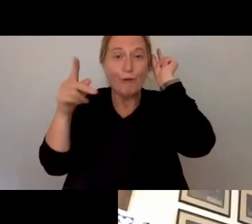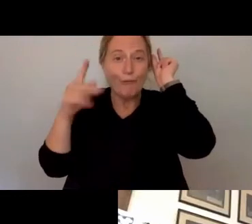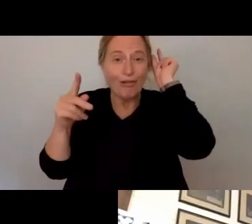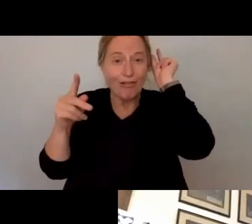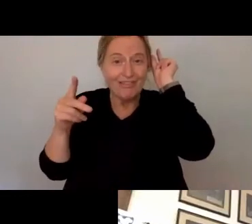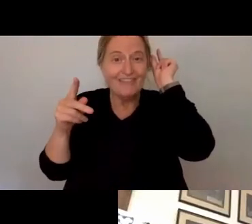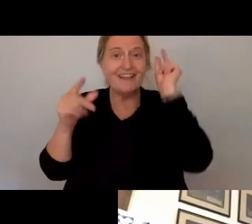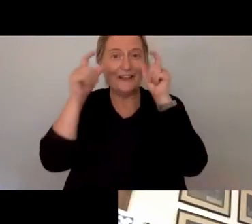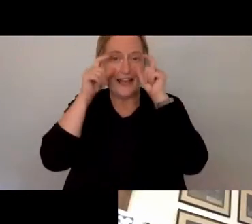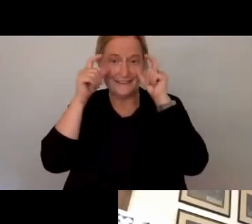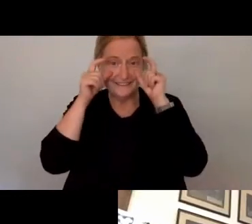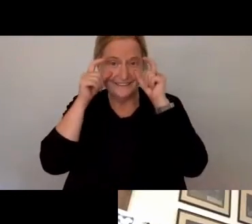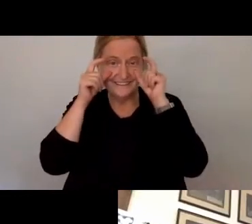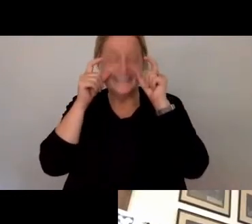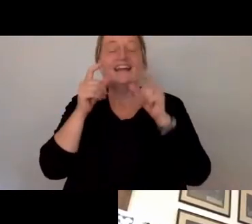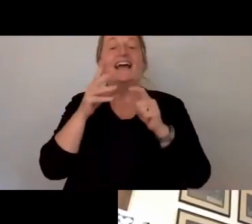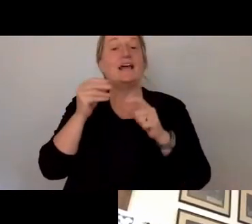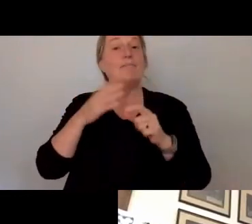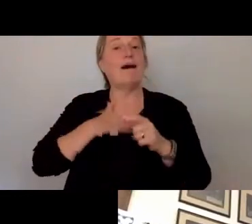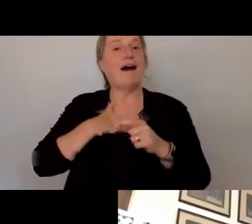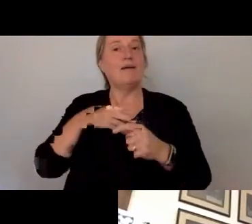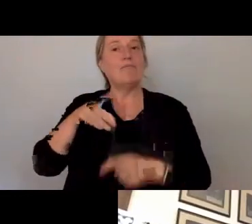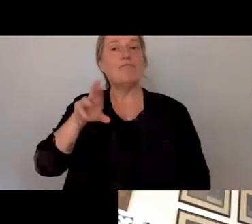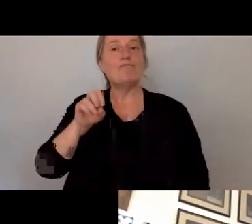her, and I would love to get started with the panel today.